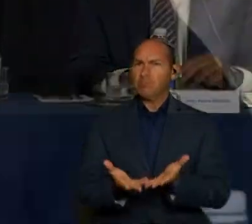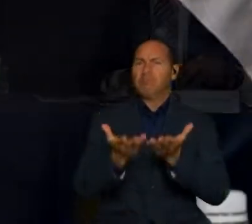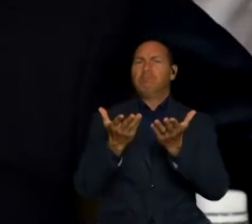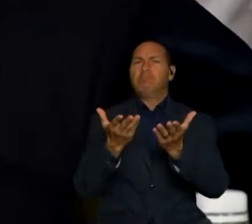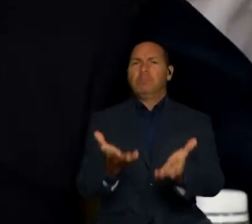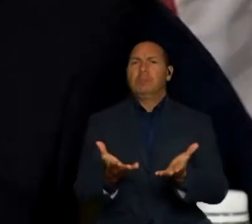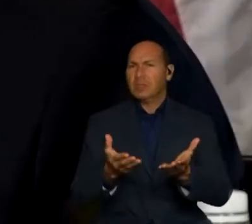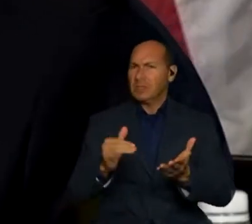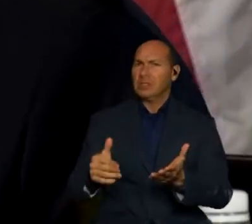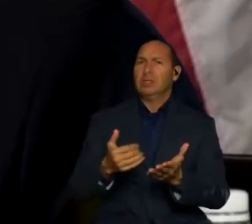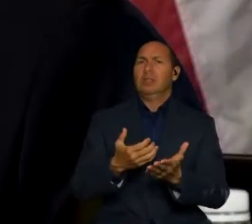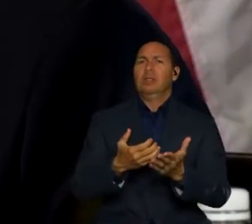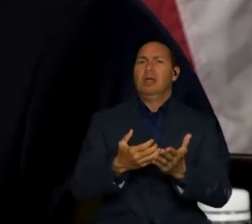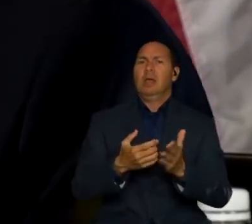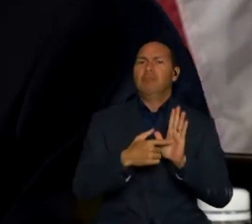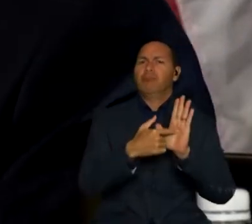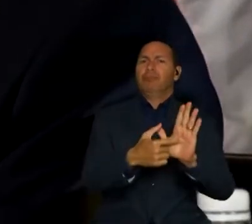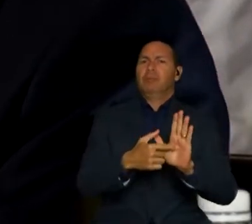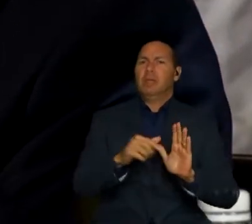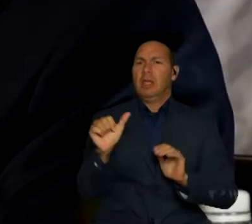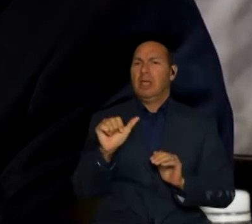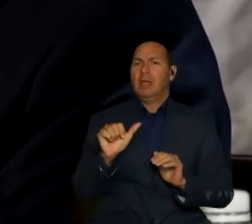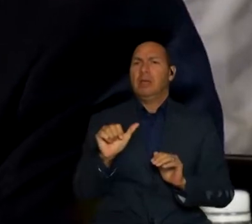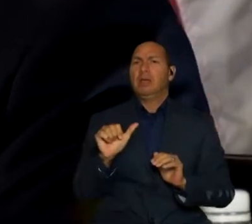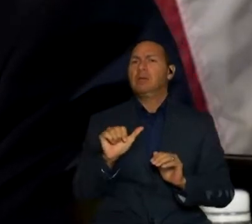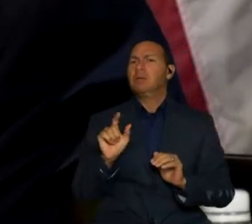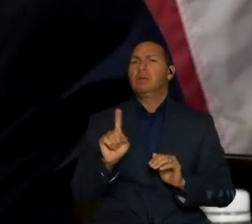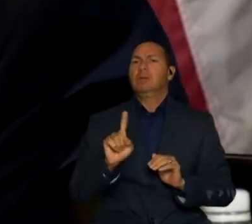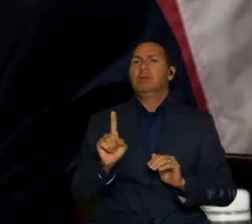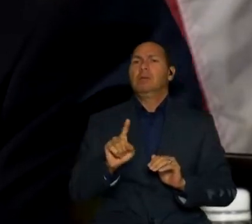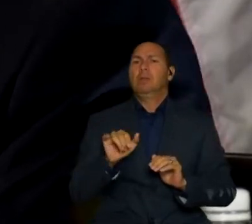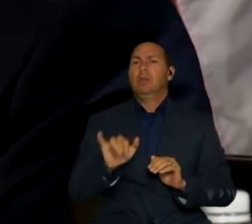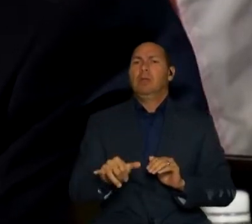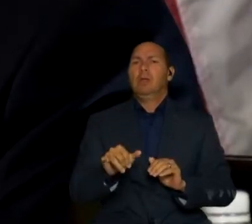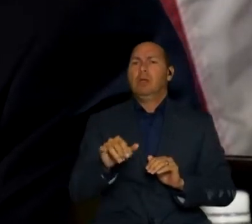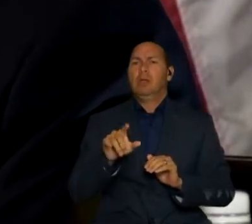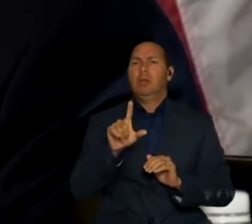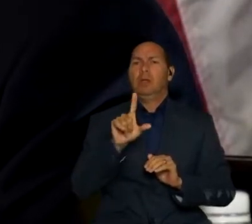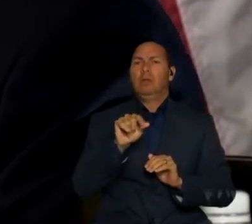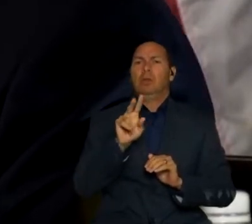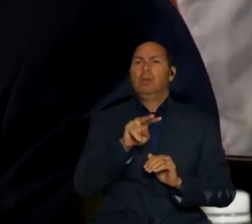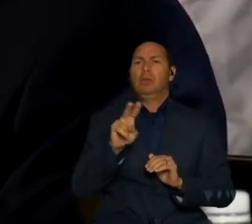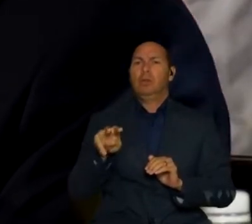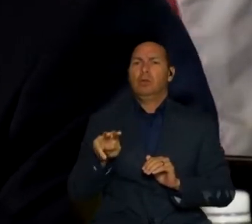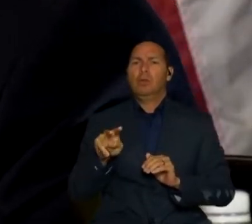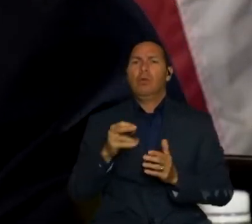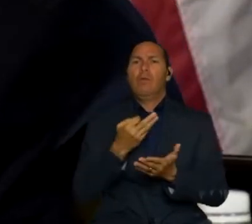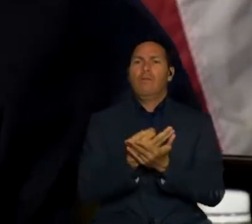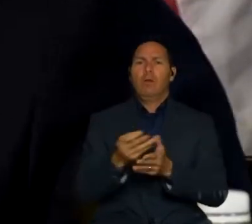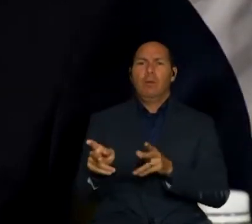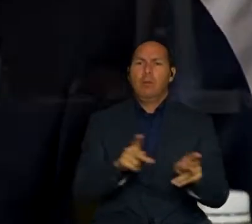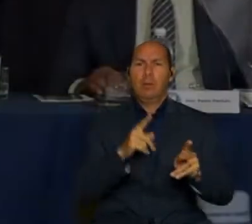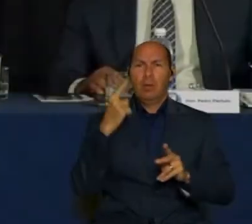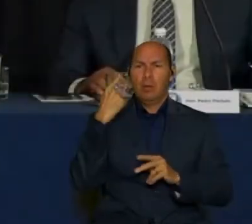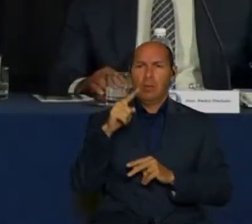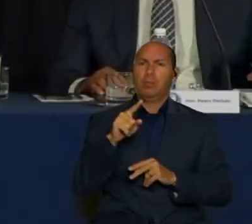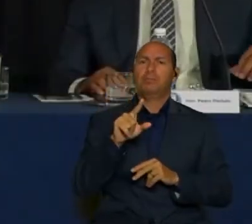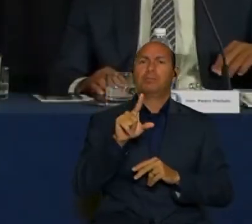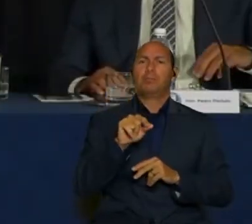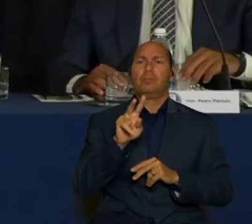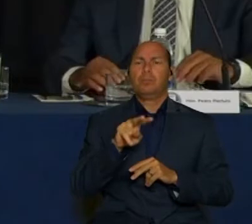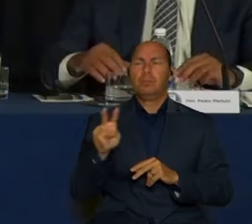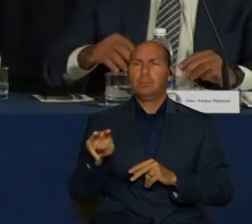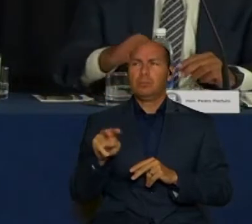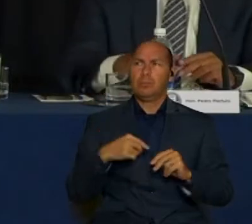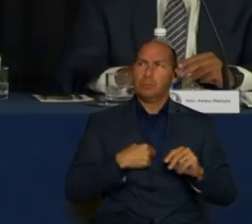materials, certifying the revised 2022 fiscal plan for HTA? I'll move. Thank you, Antonio. Do we have